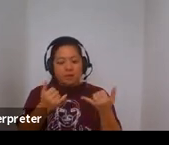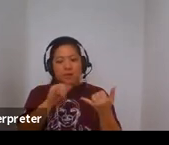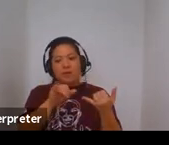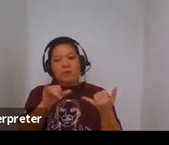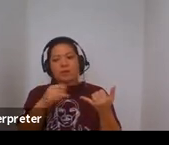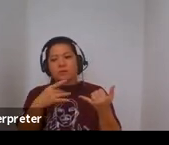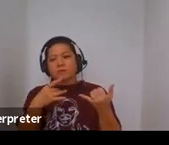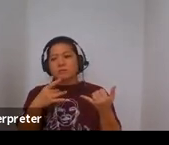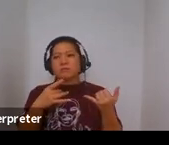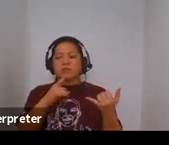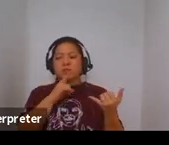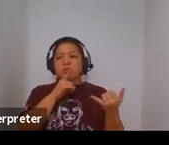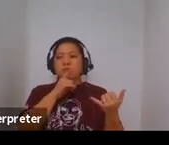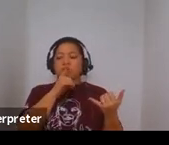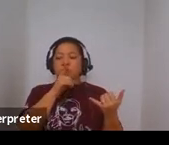it's just really